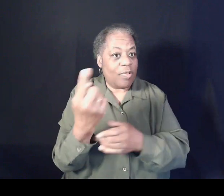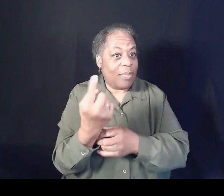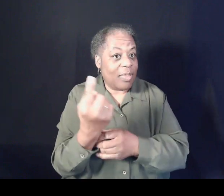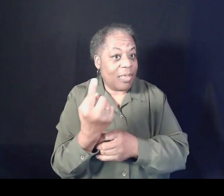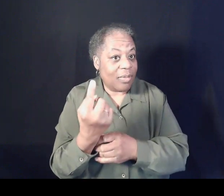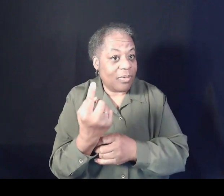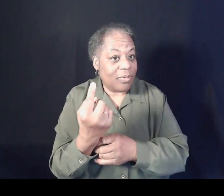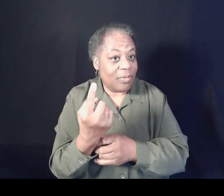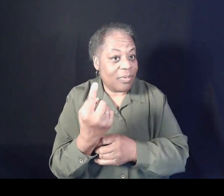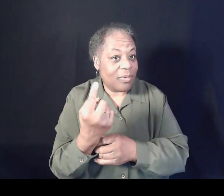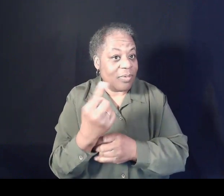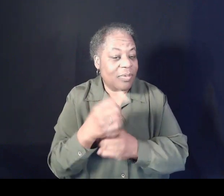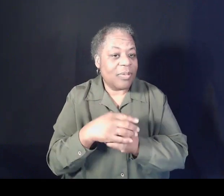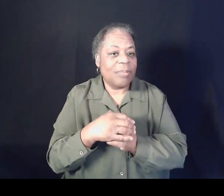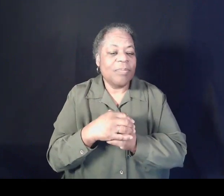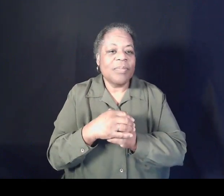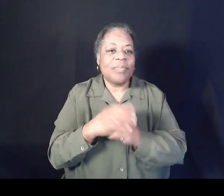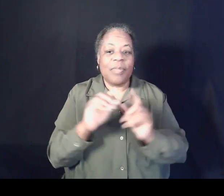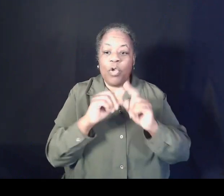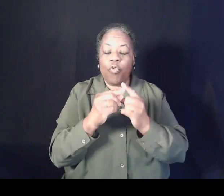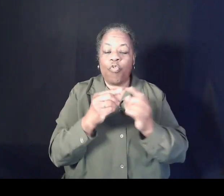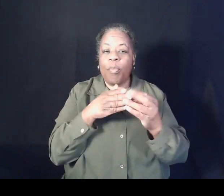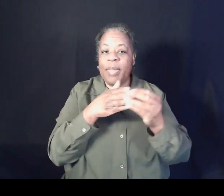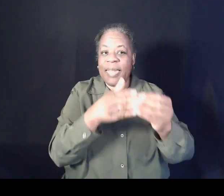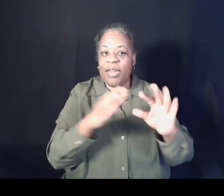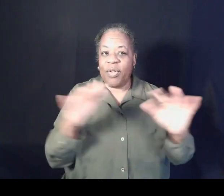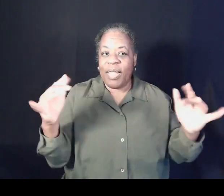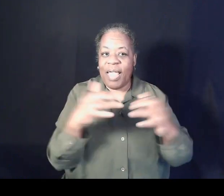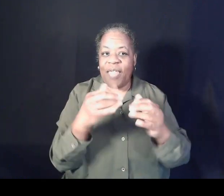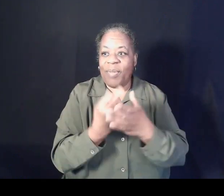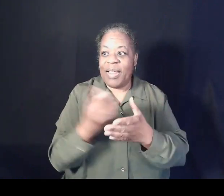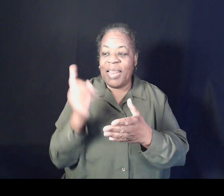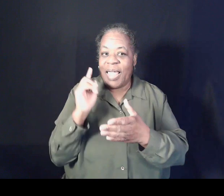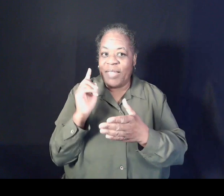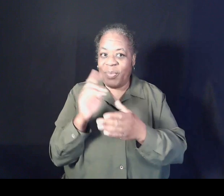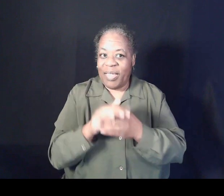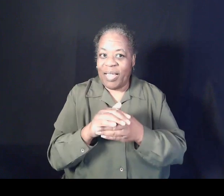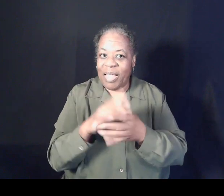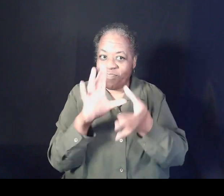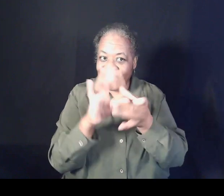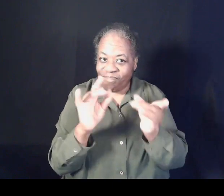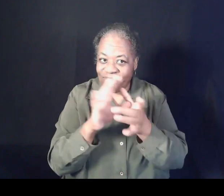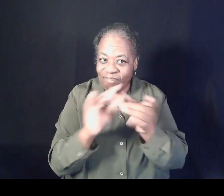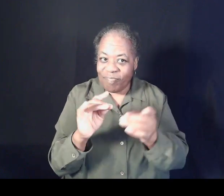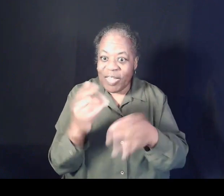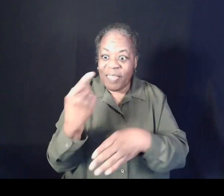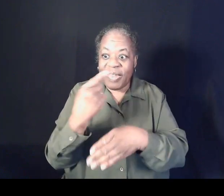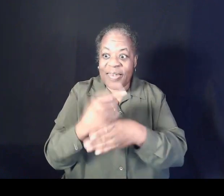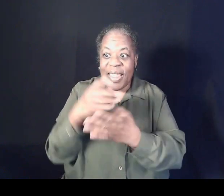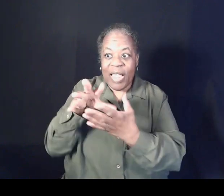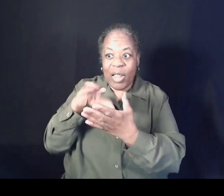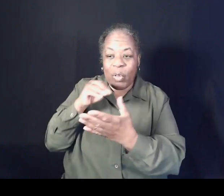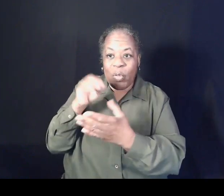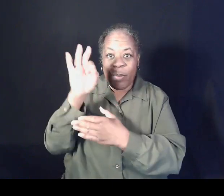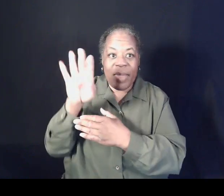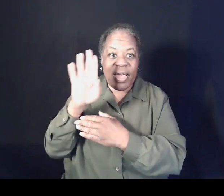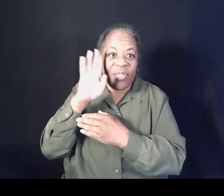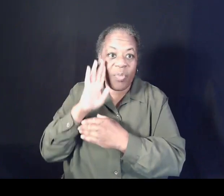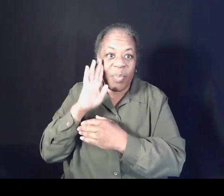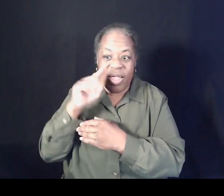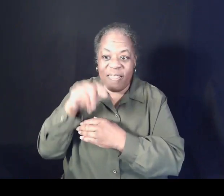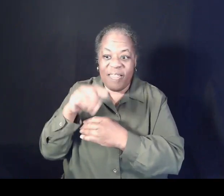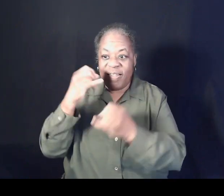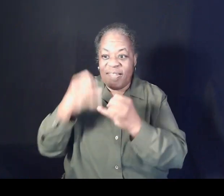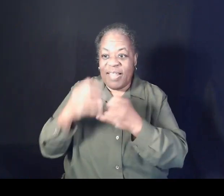I shared at our group leader gathering last week about the day that I learned that Pastor Brian was announcing that this was going to be his last year as our senior